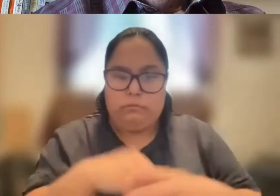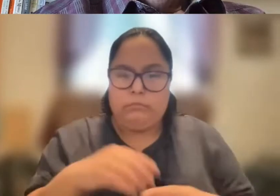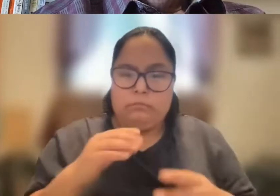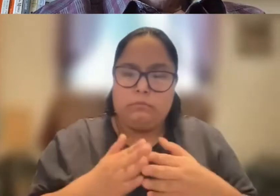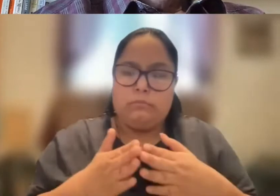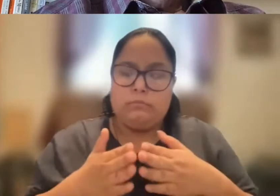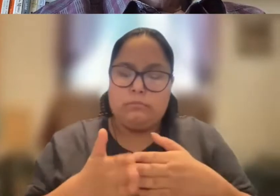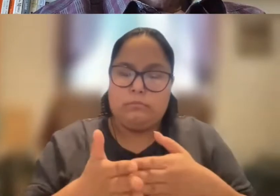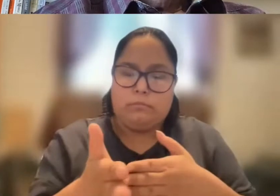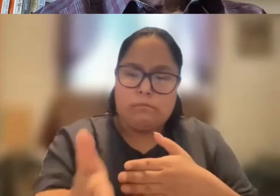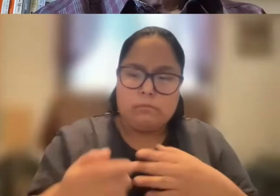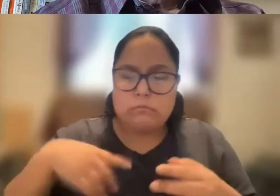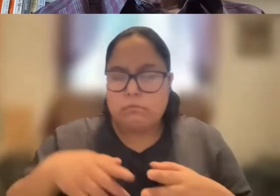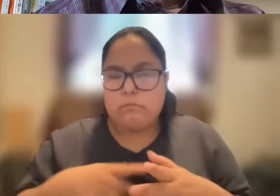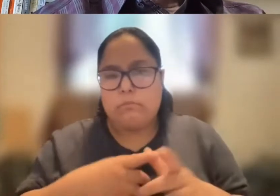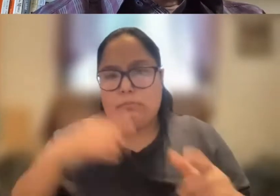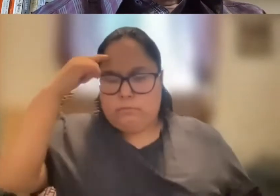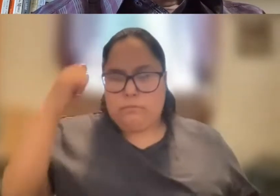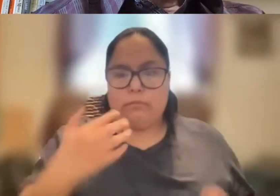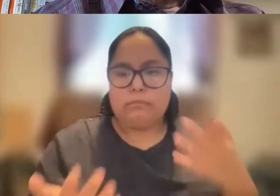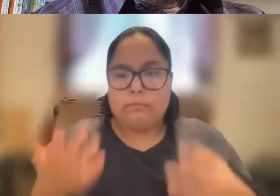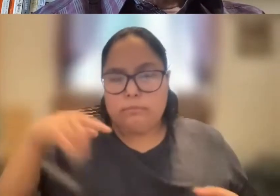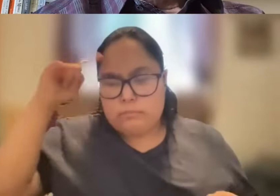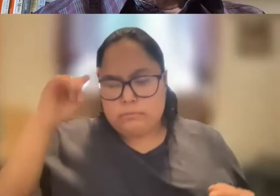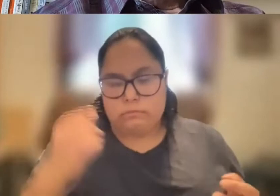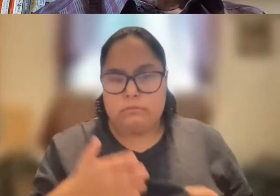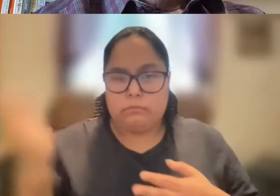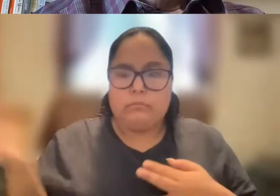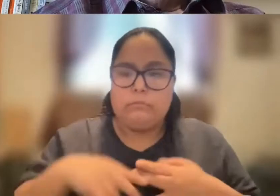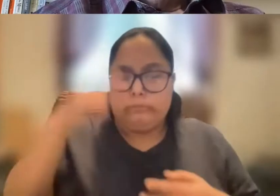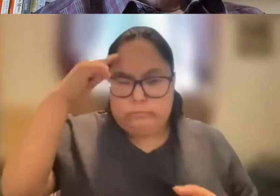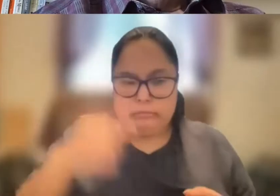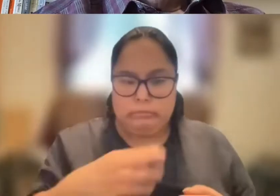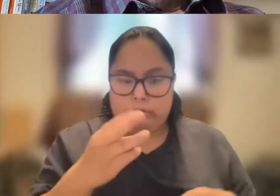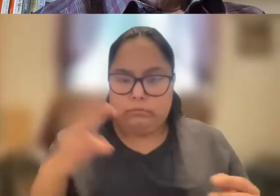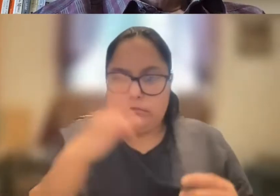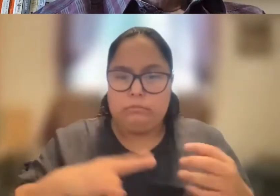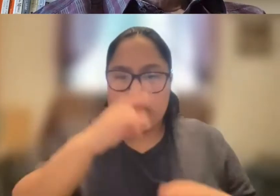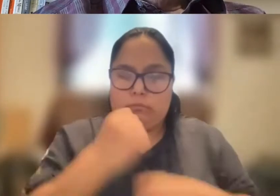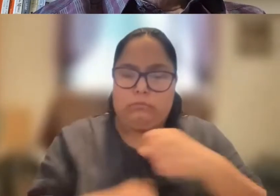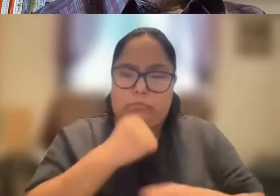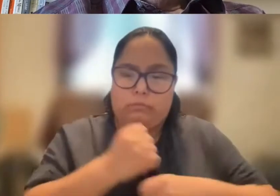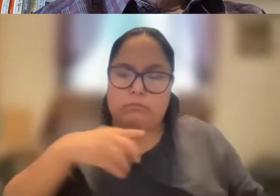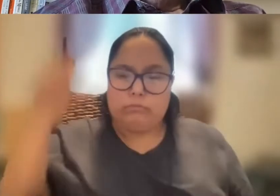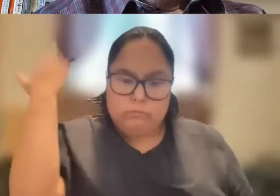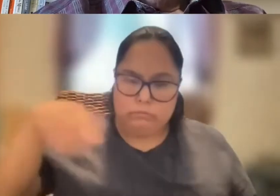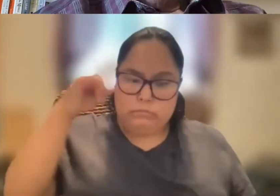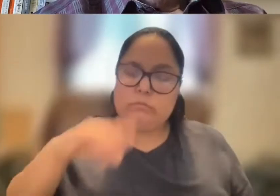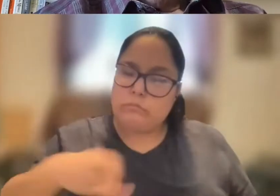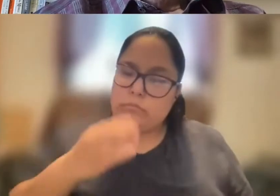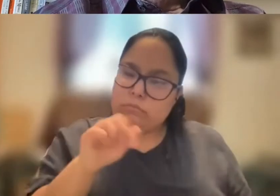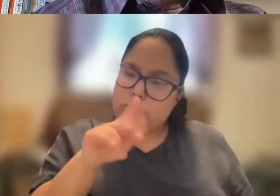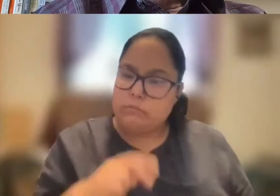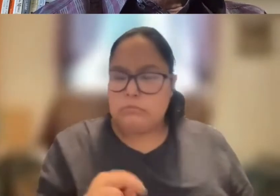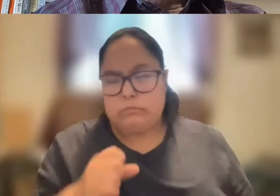long ways to go. I think we are miles ahead of where we were 33 years ago when I joined.